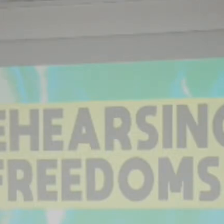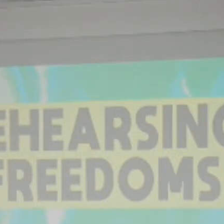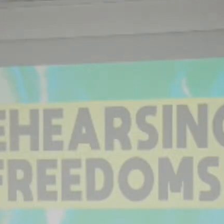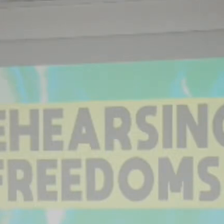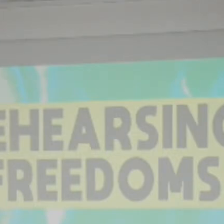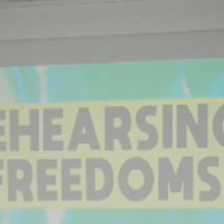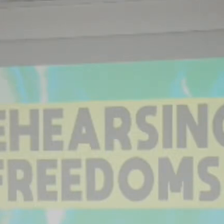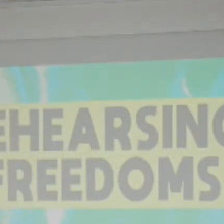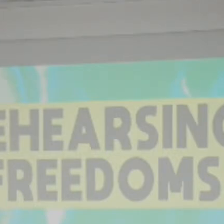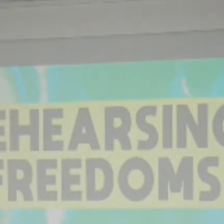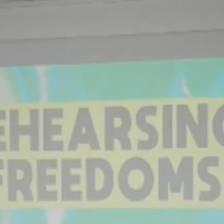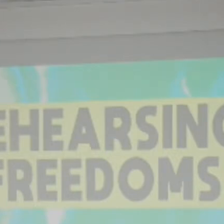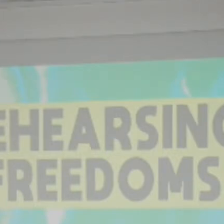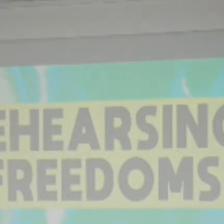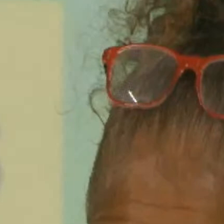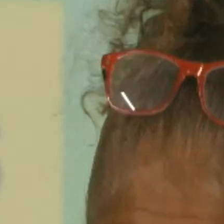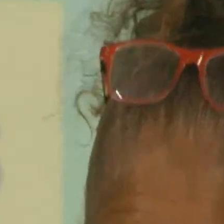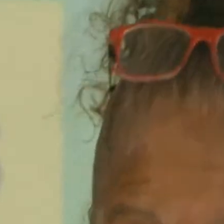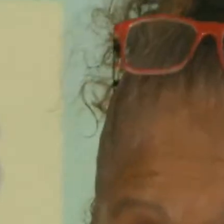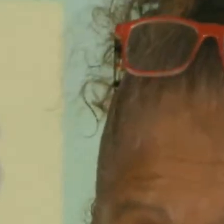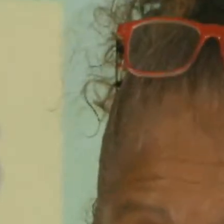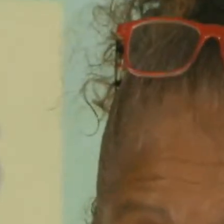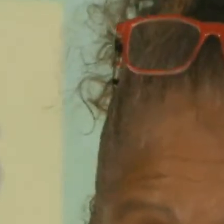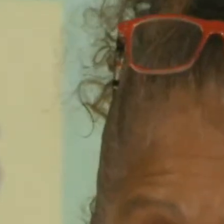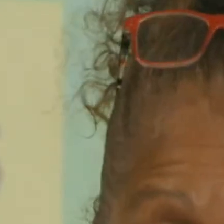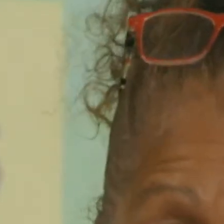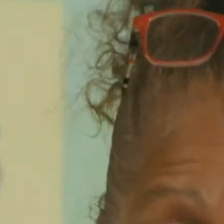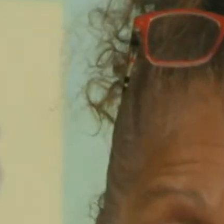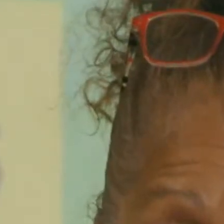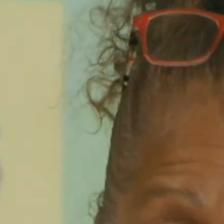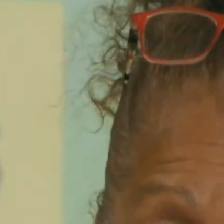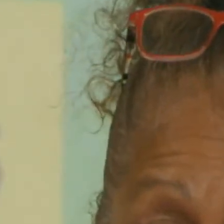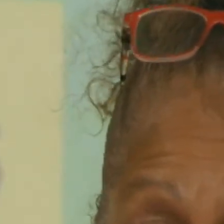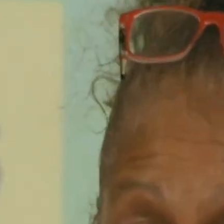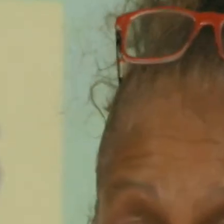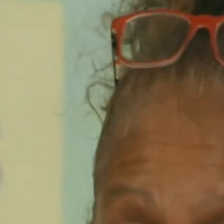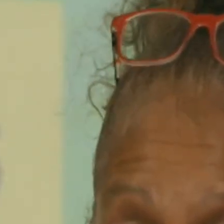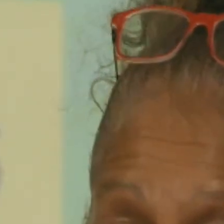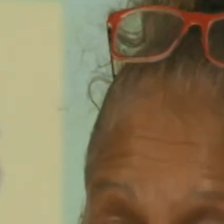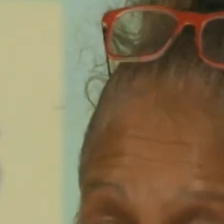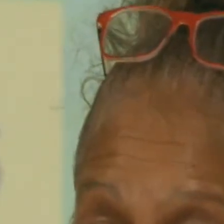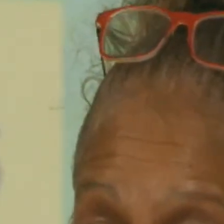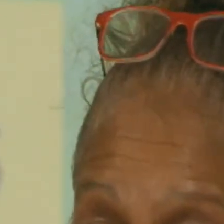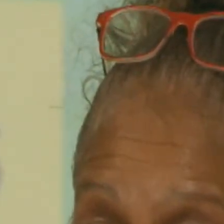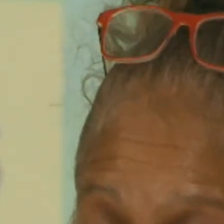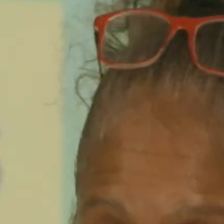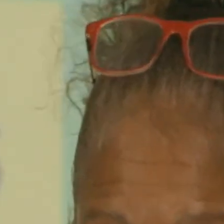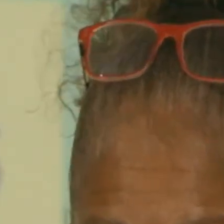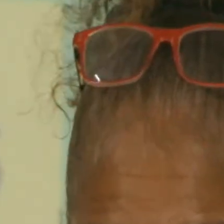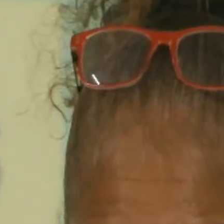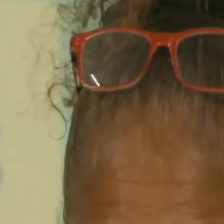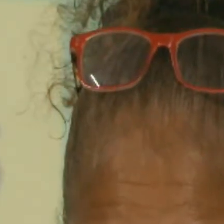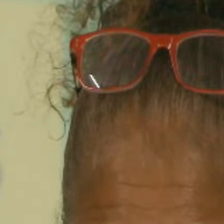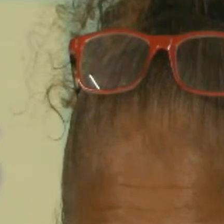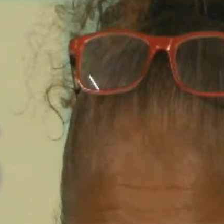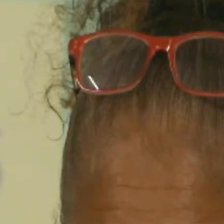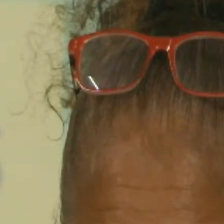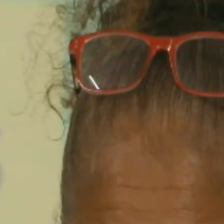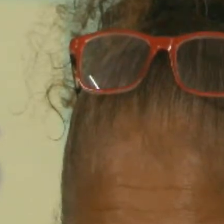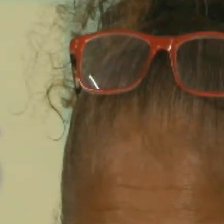that there is no greater form of state violence than enslavement.